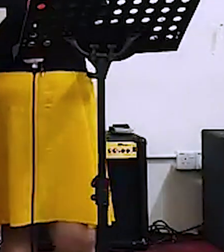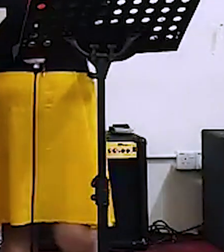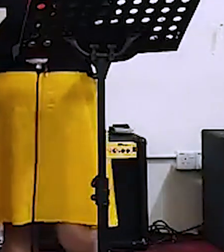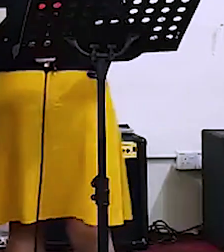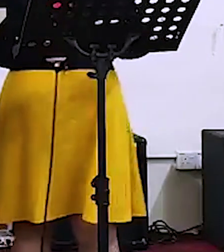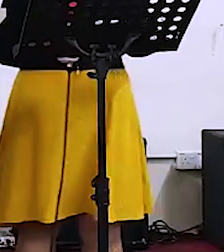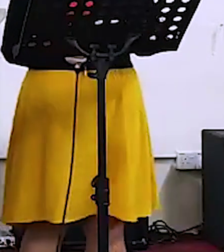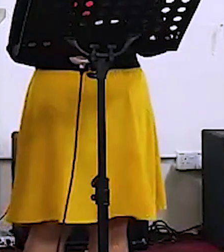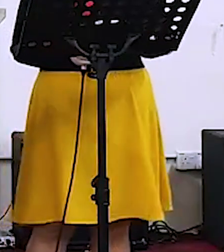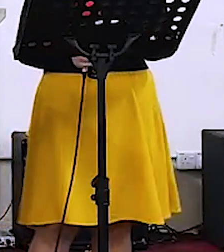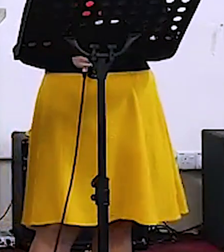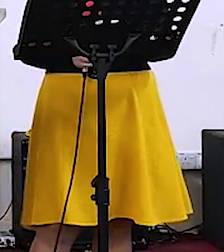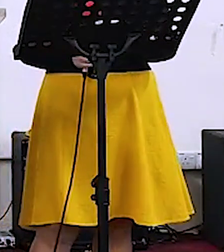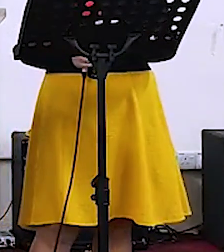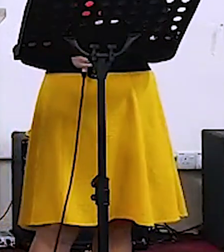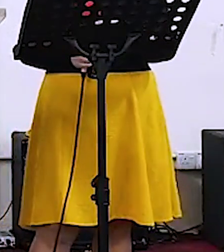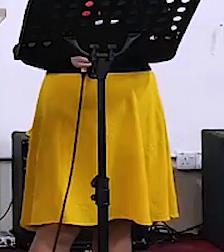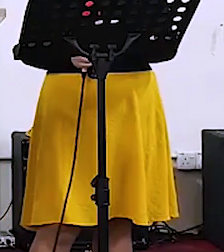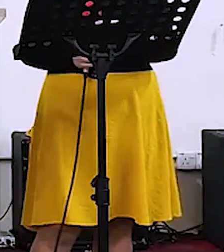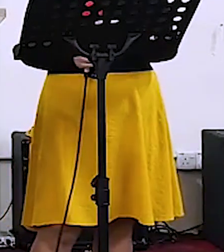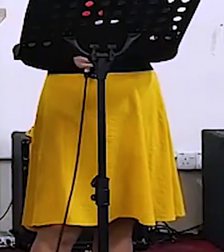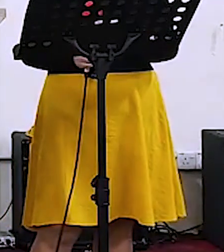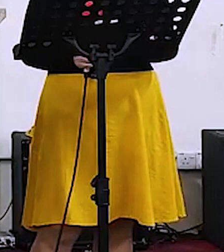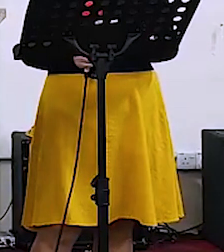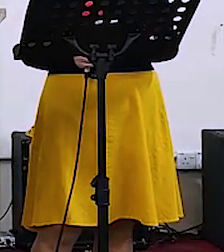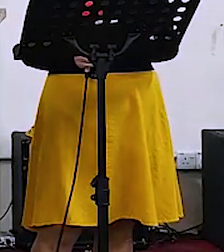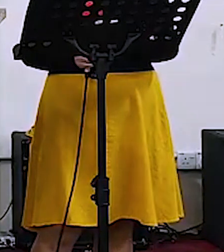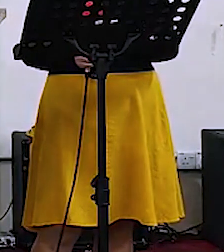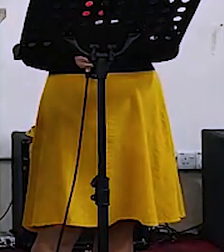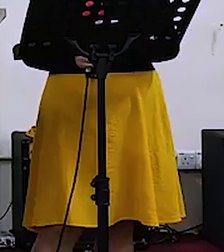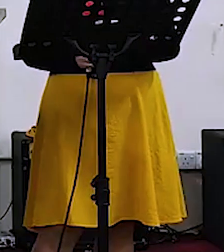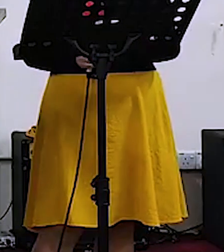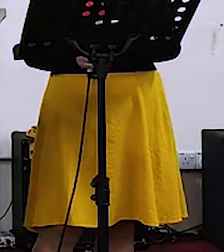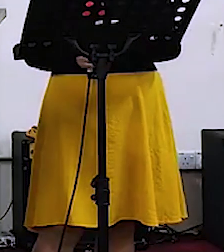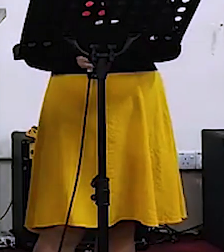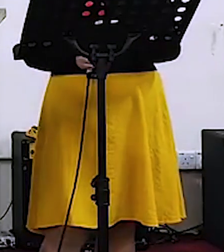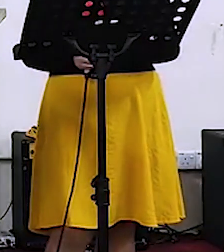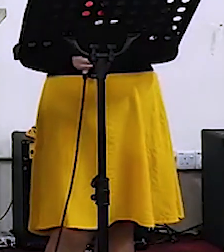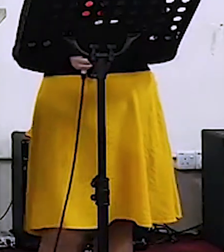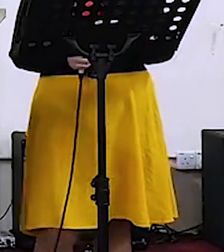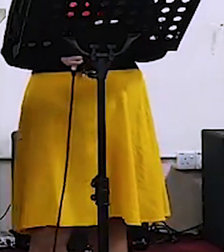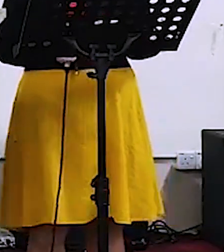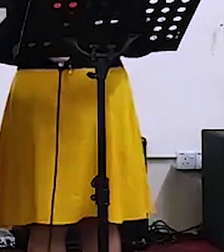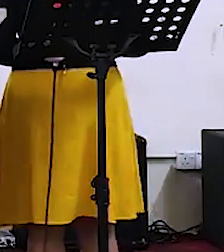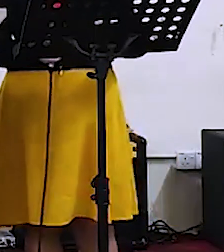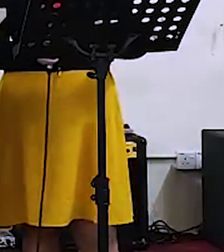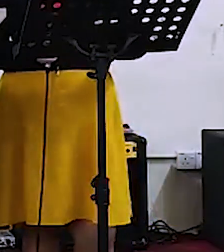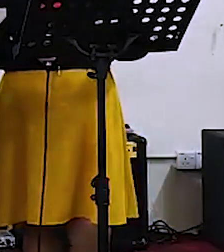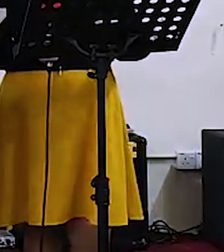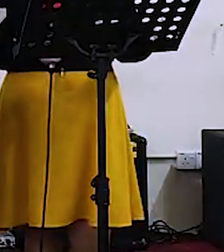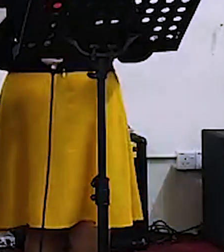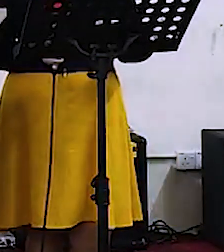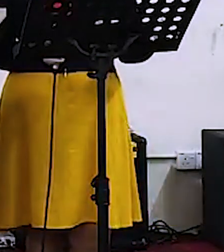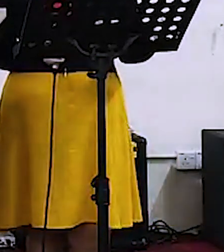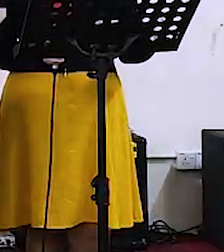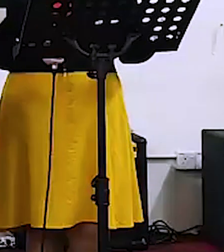amen, amen, amen, hallelujah. We all can believe. But can you still believe when you get out there? When you're the only one who believes? Can you believe when you just